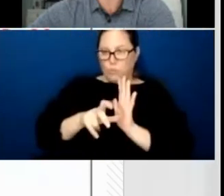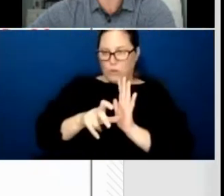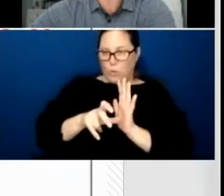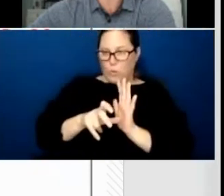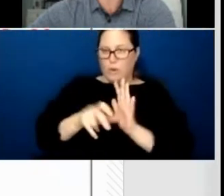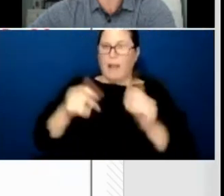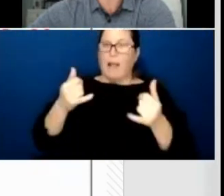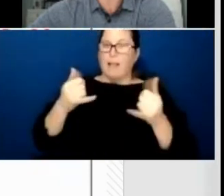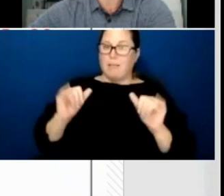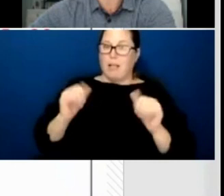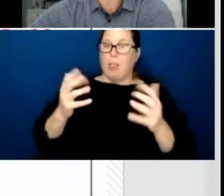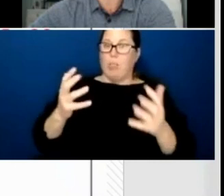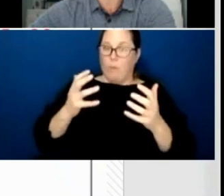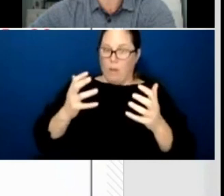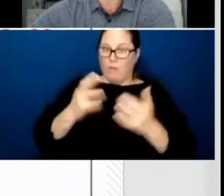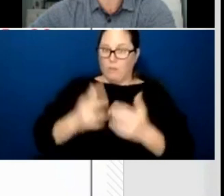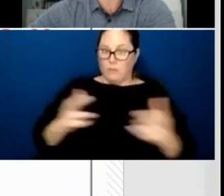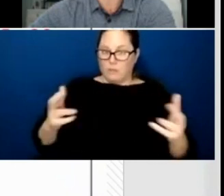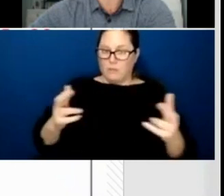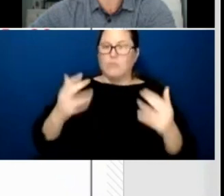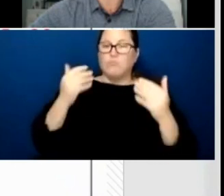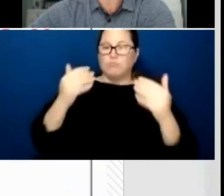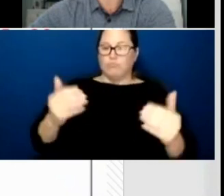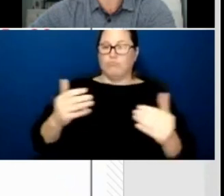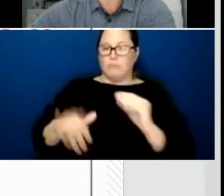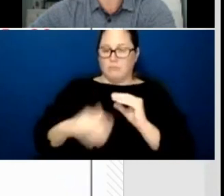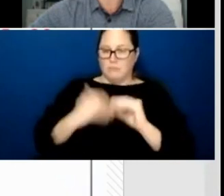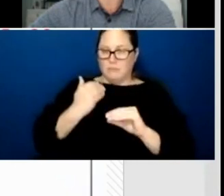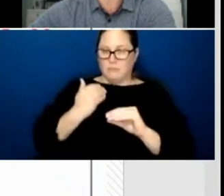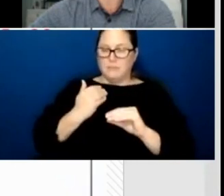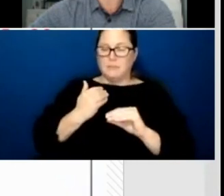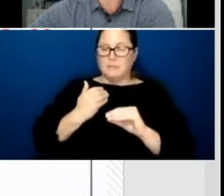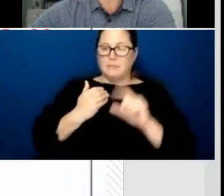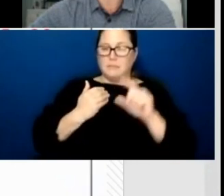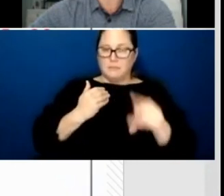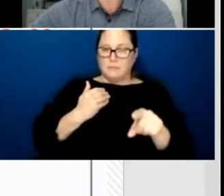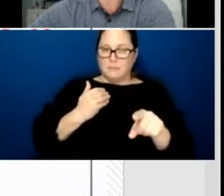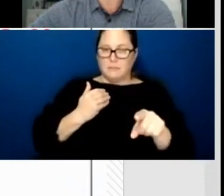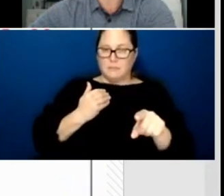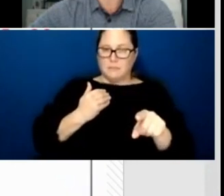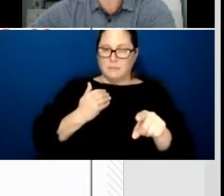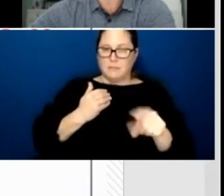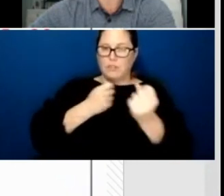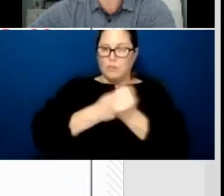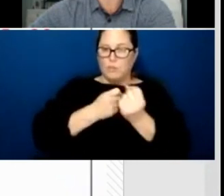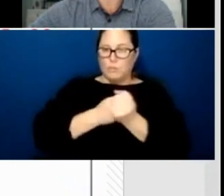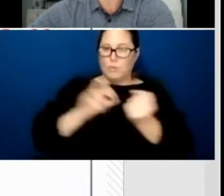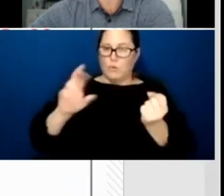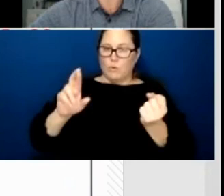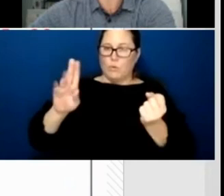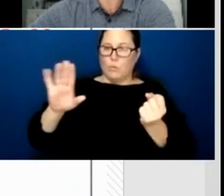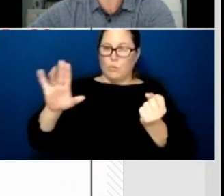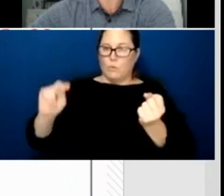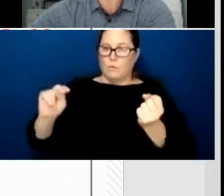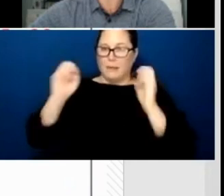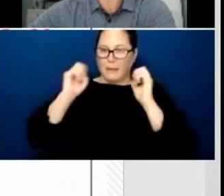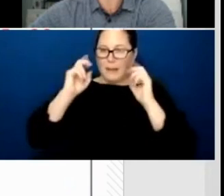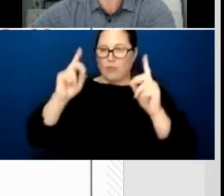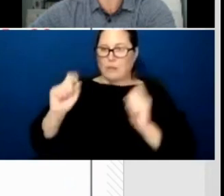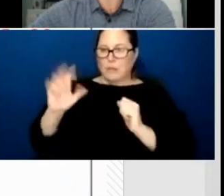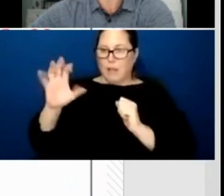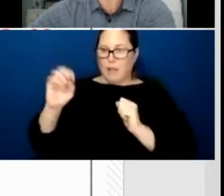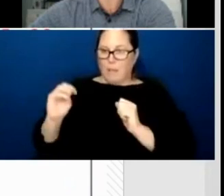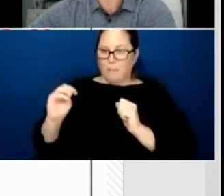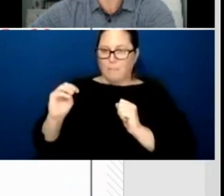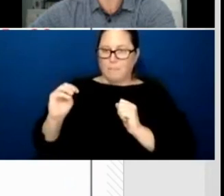etiquette resources, send us an email to this address here, support@reubeneducation.com, and use the subject